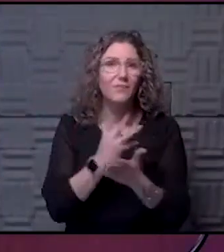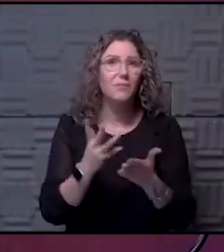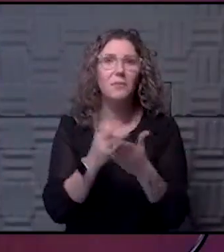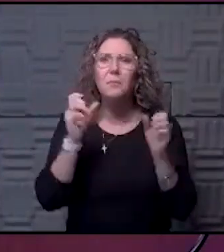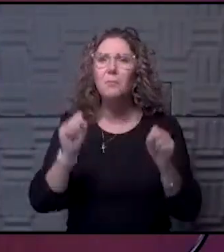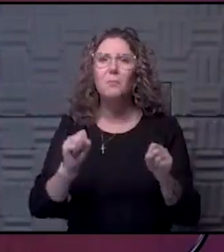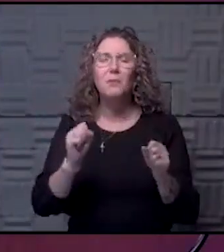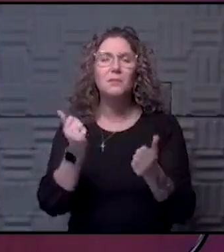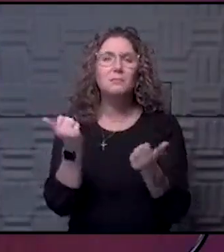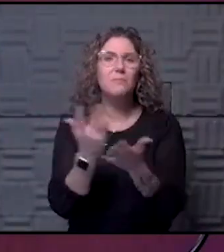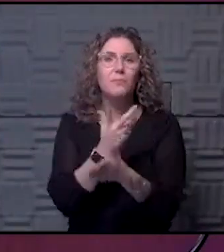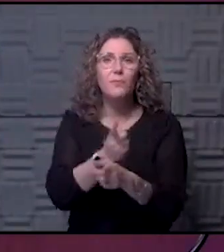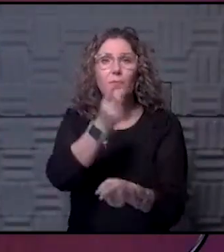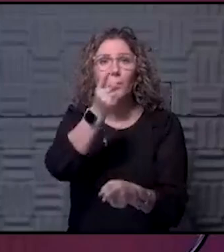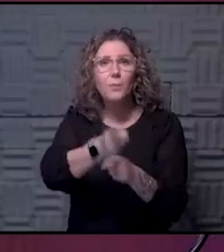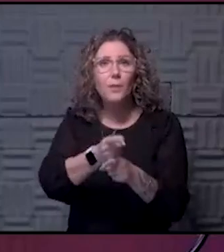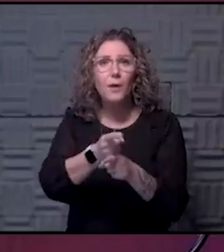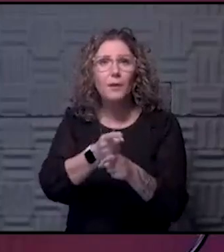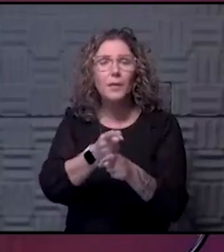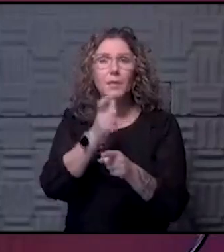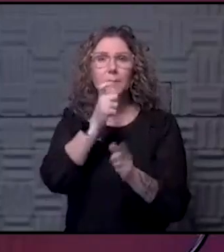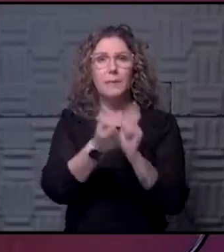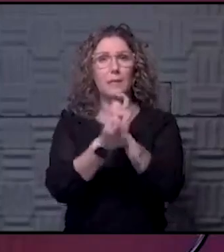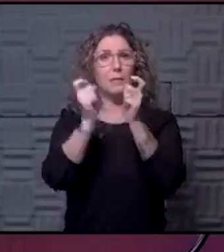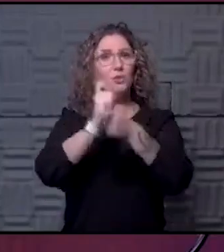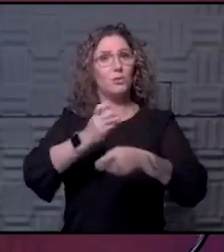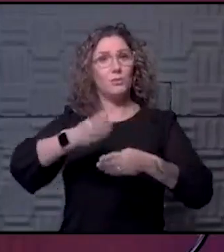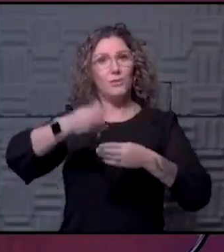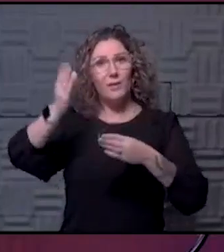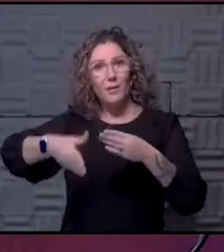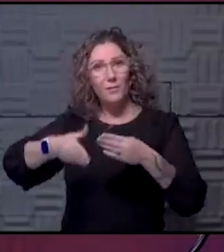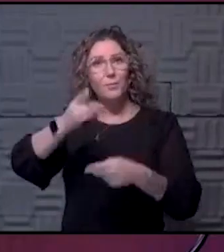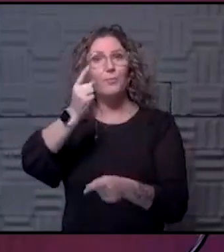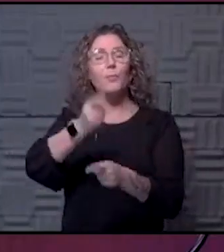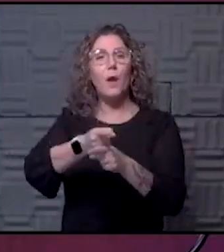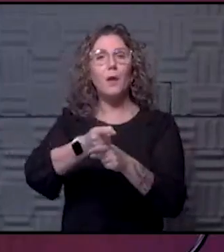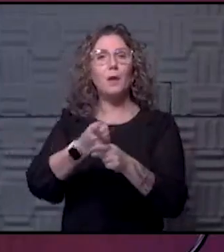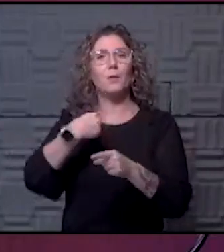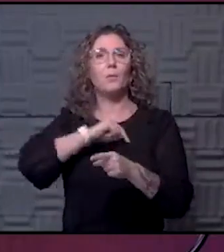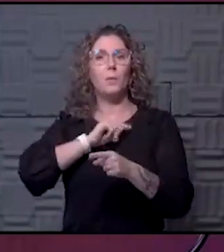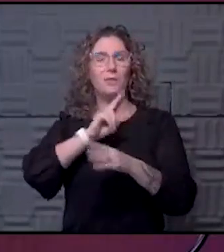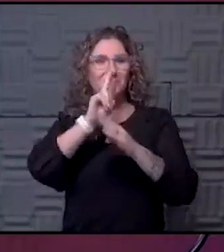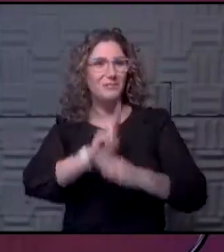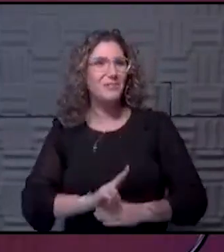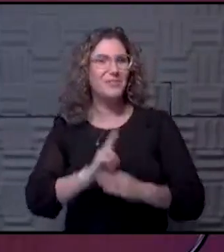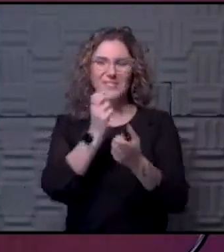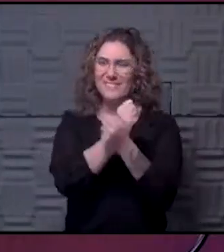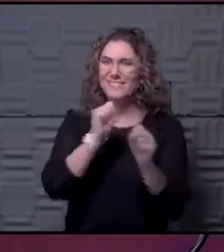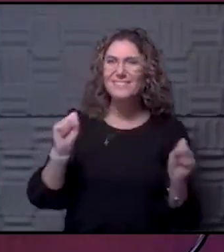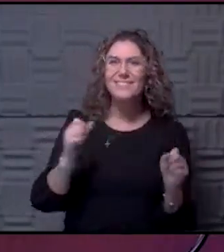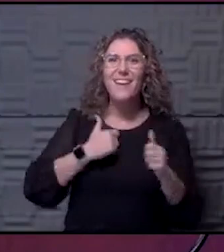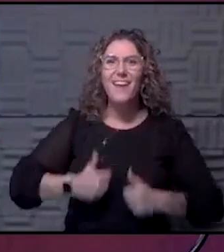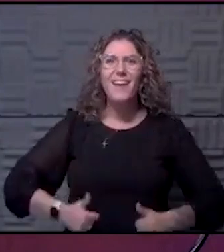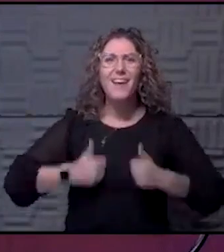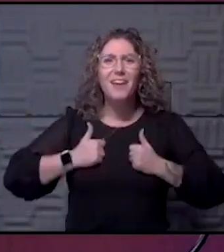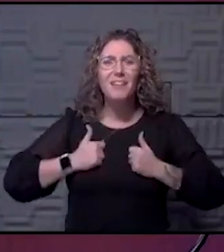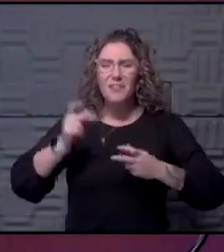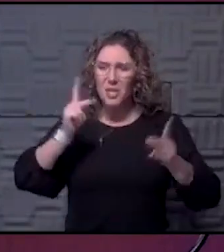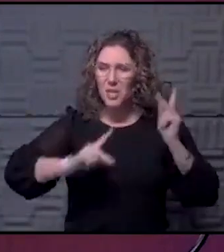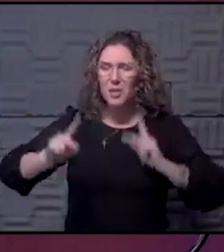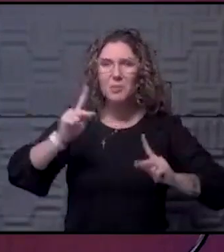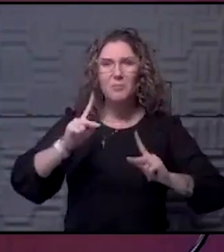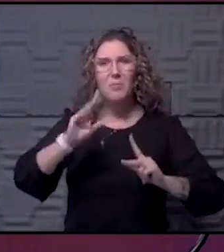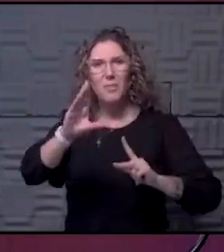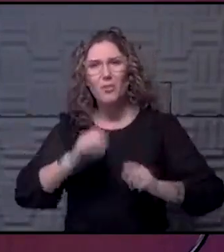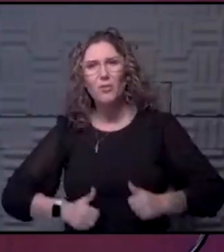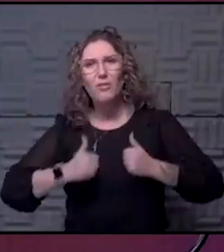everything right, and it doesn't change the outcome, right? And we're used to like saving people's lives and changing outcomes and having positive